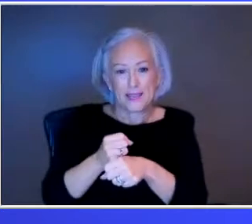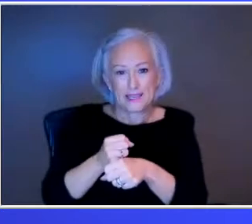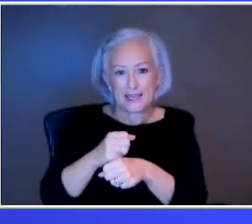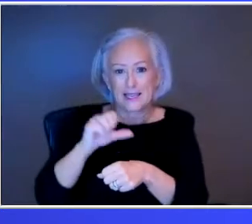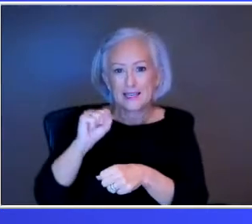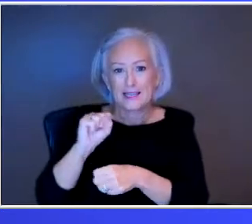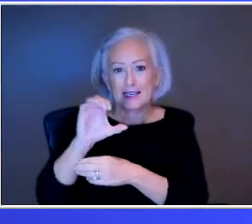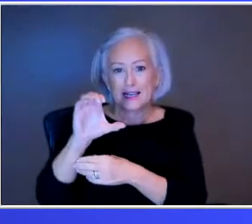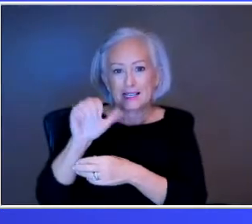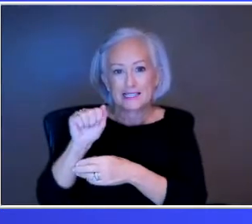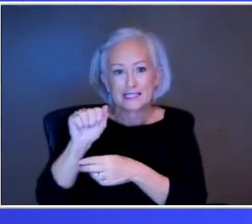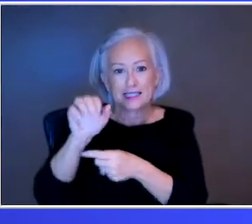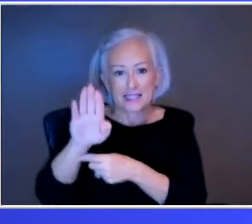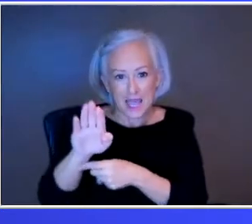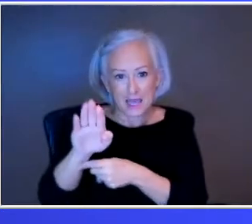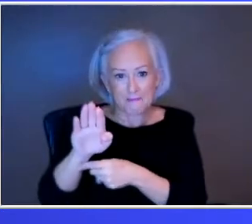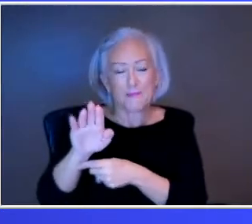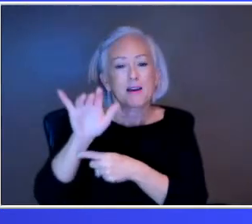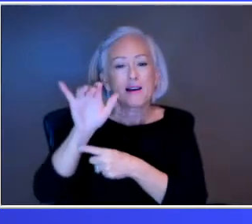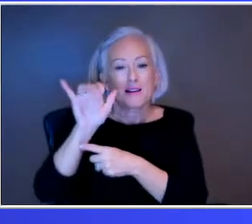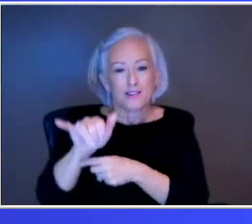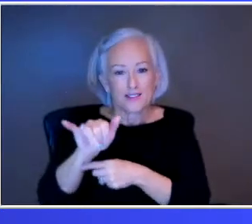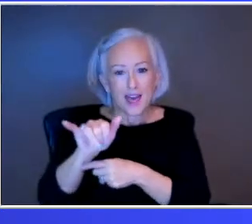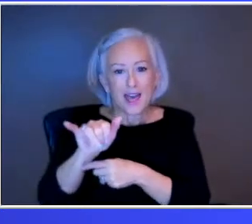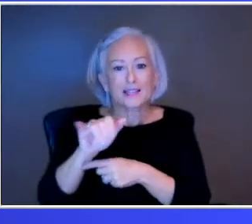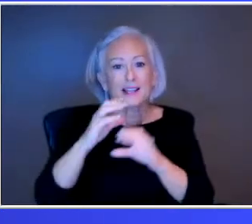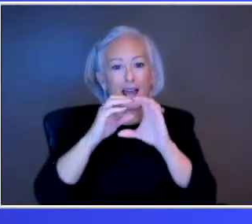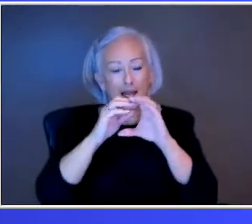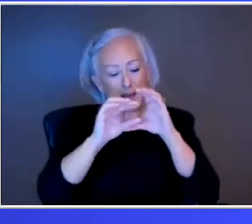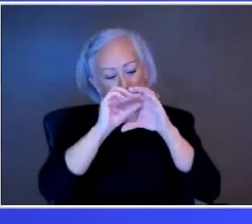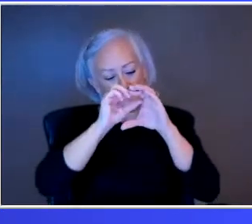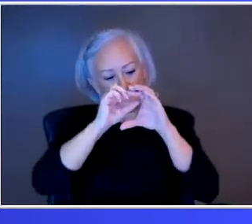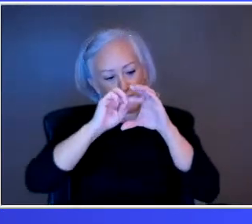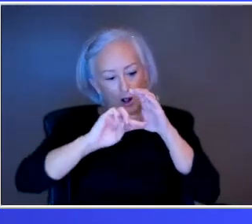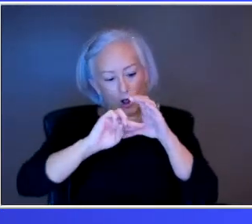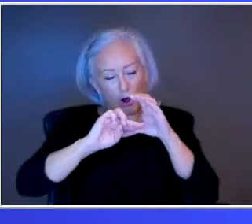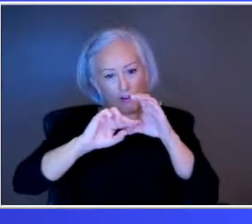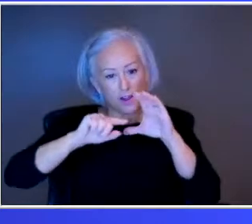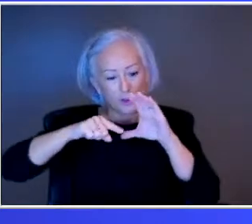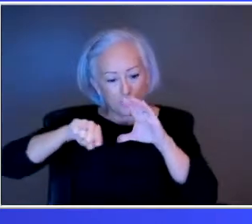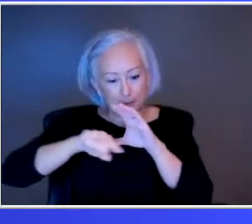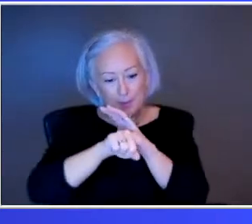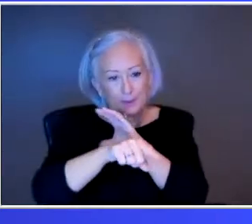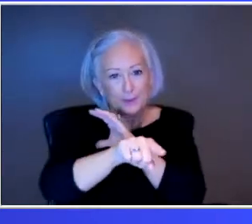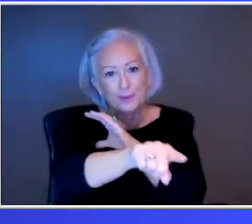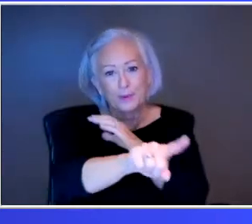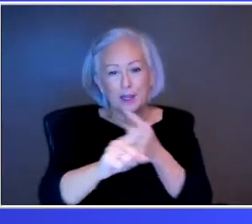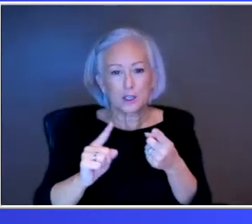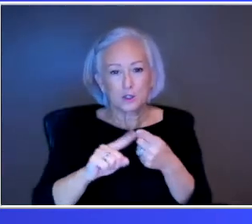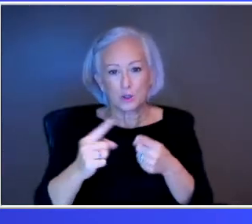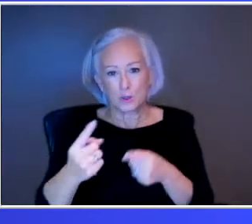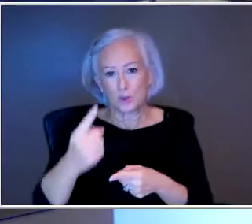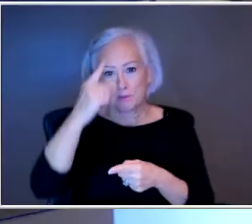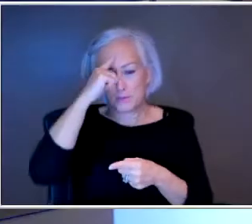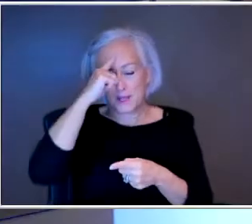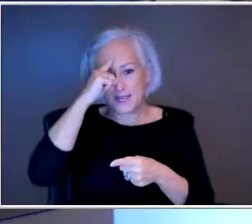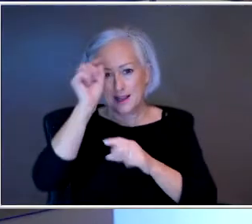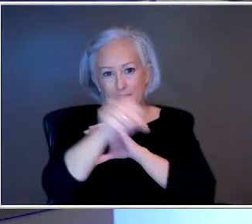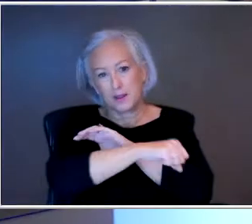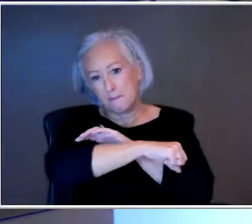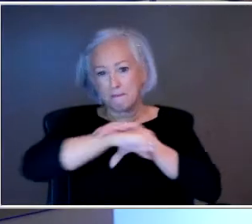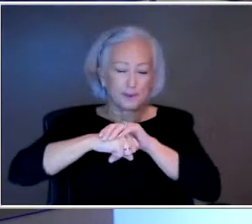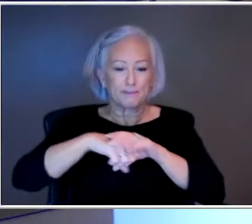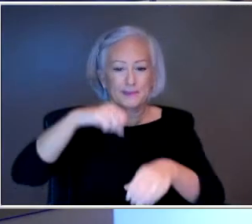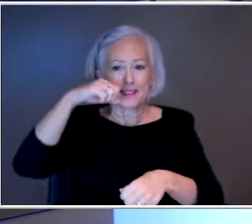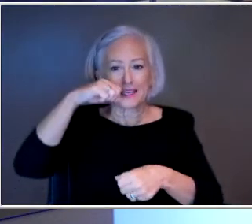vessel, travel into the brain, and obstruct a major vessel supplying the brain. That was the cause. Shannon wants to know, what are